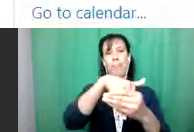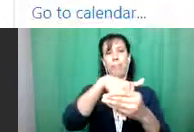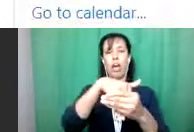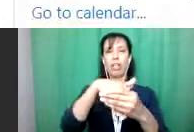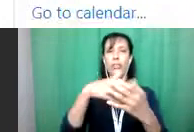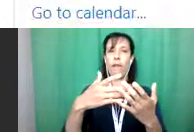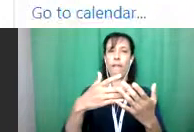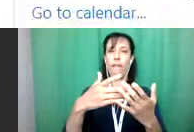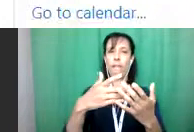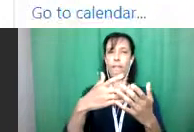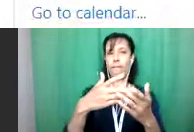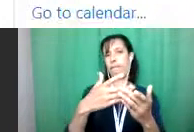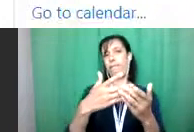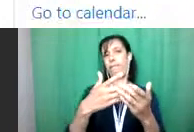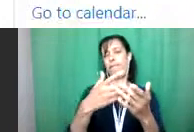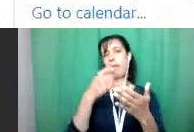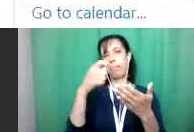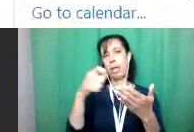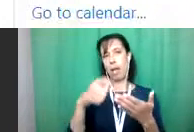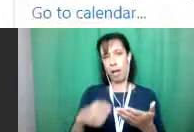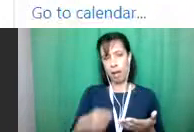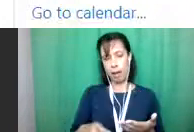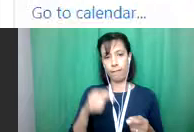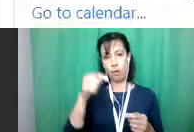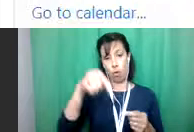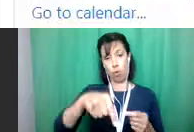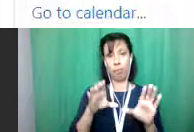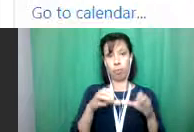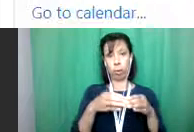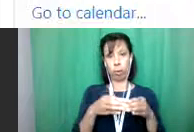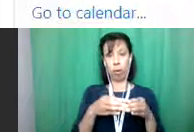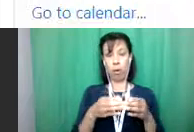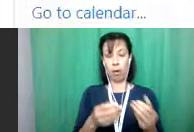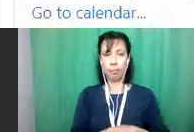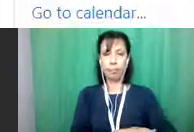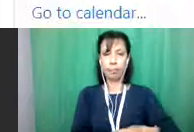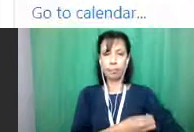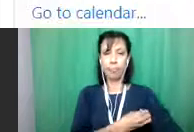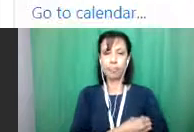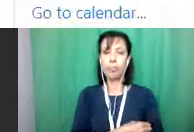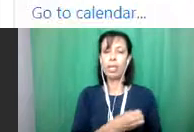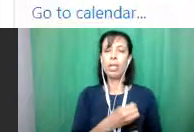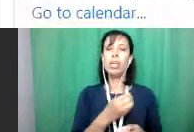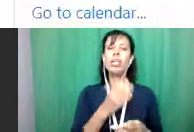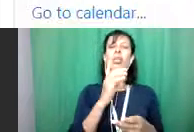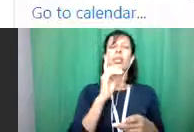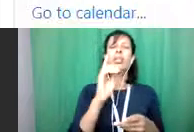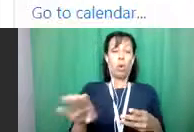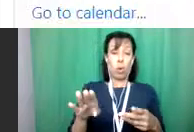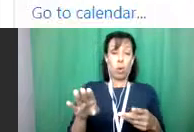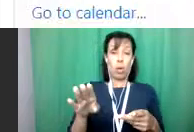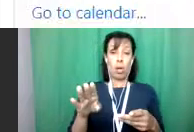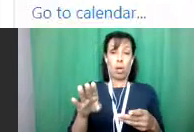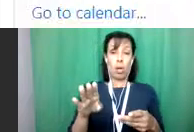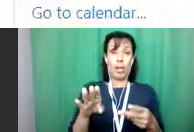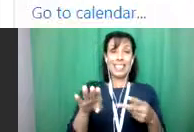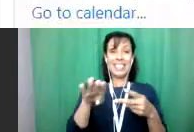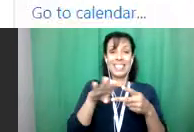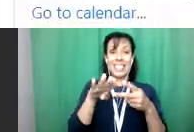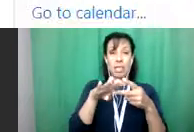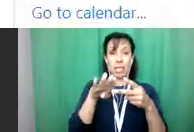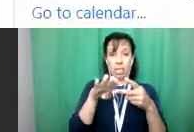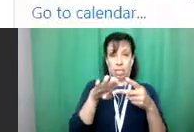That's the first element. And the second element is the dissertation. And the dissertation is the report,